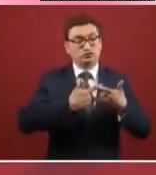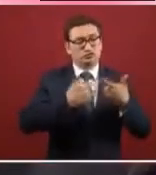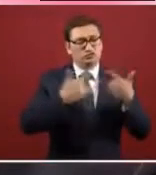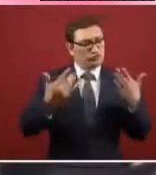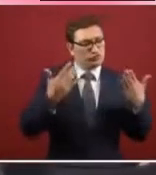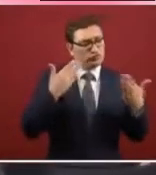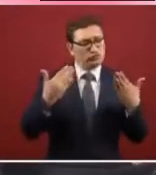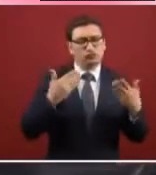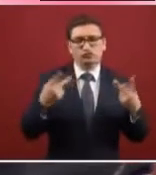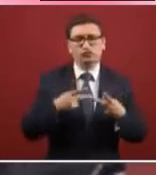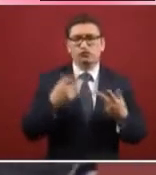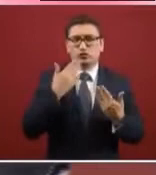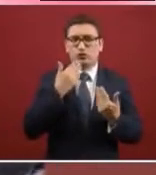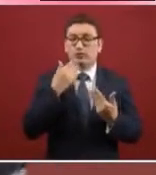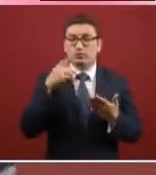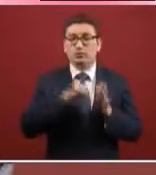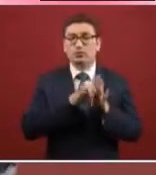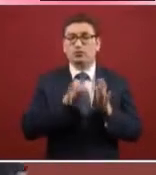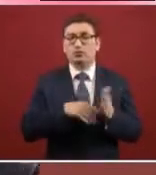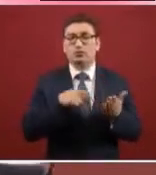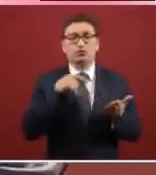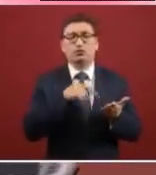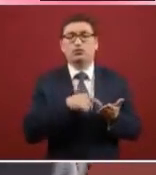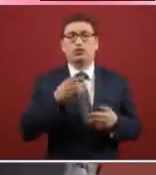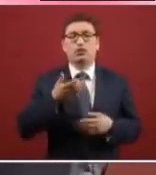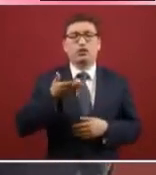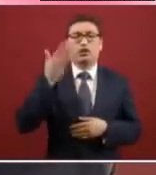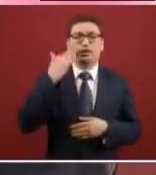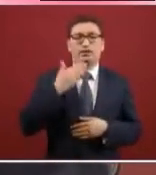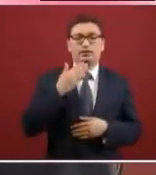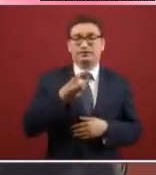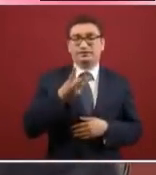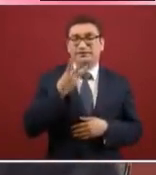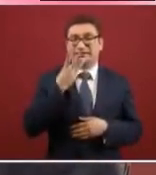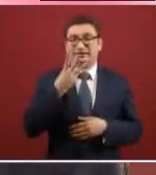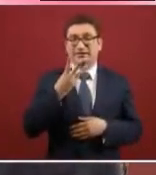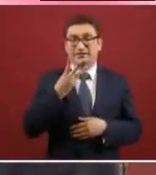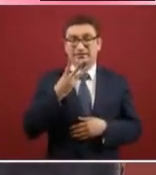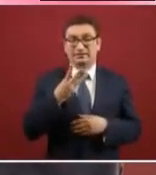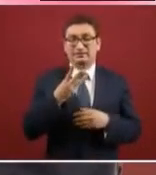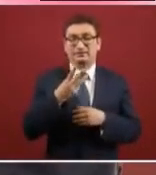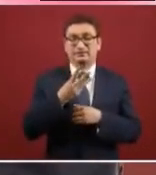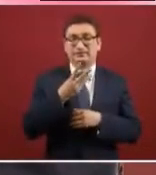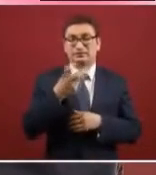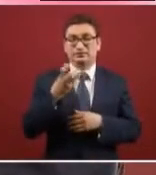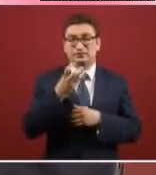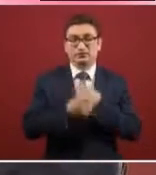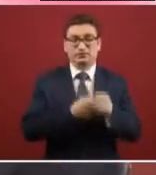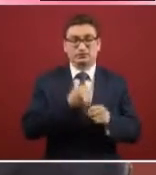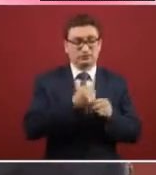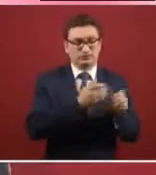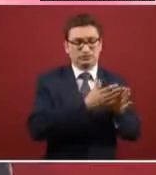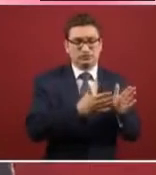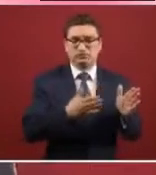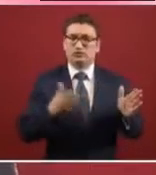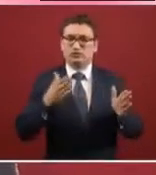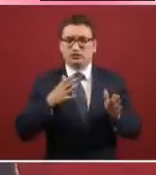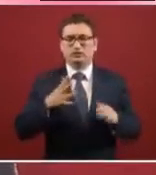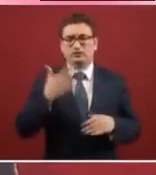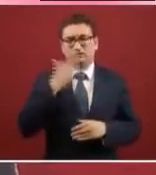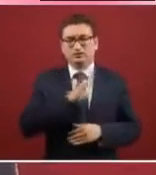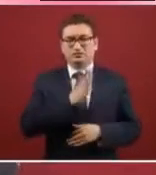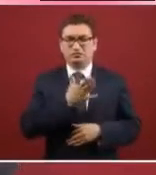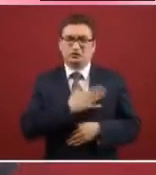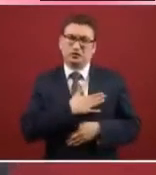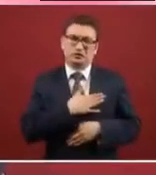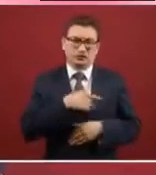llevó a cabo, that happened in los tres siglos in the three de dominación colonial,